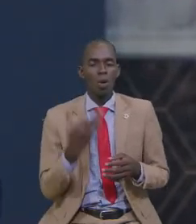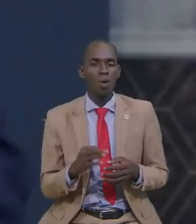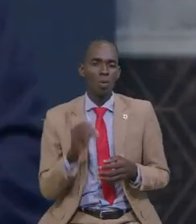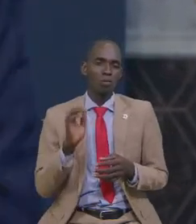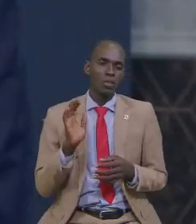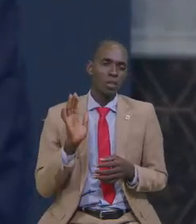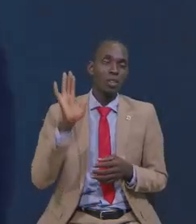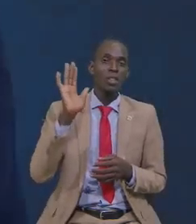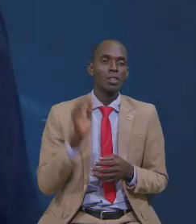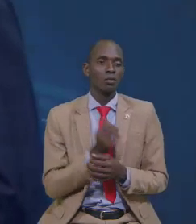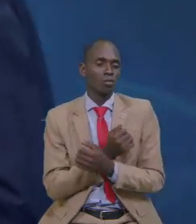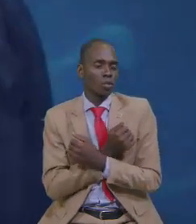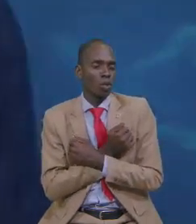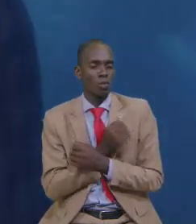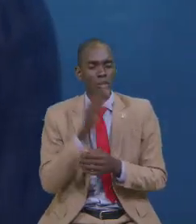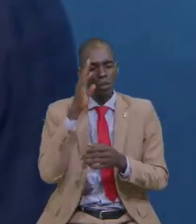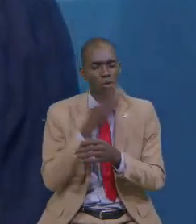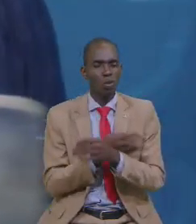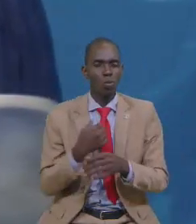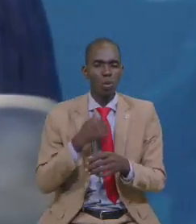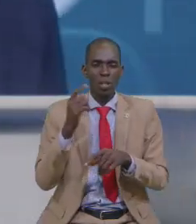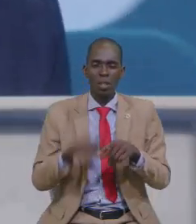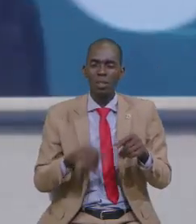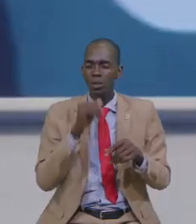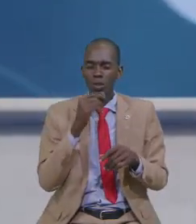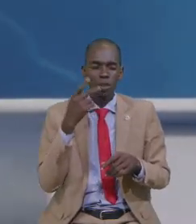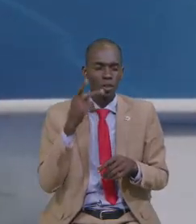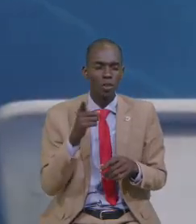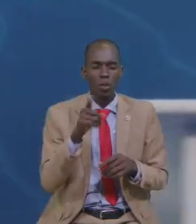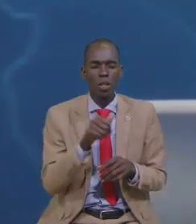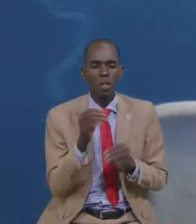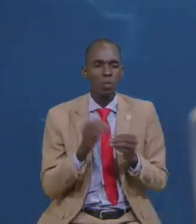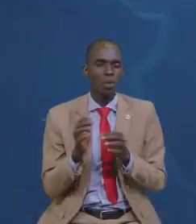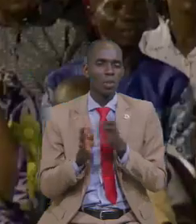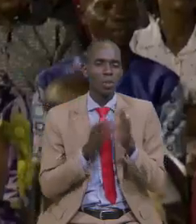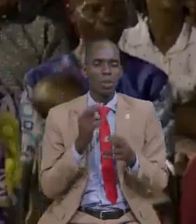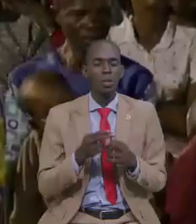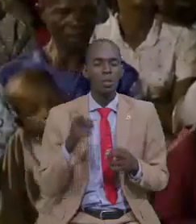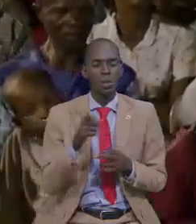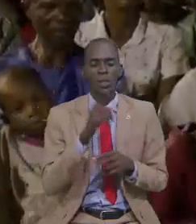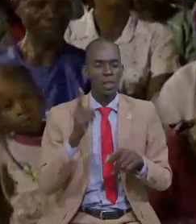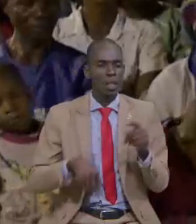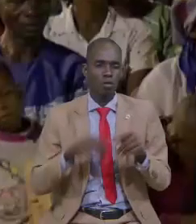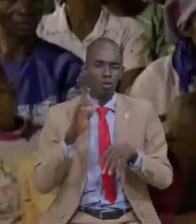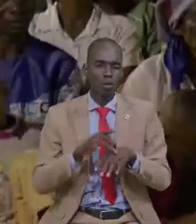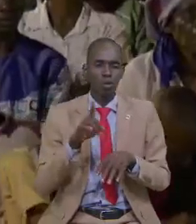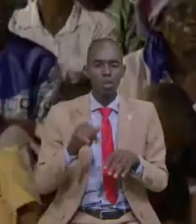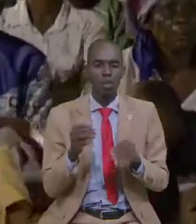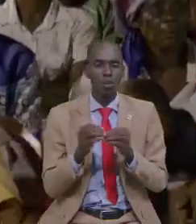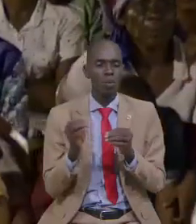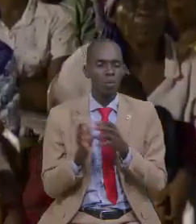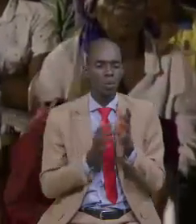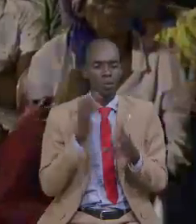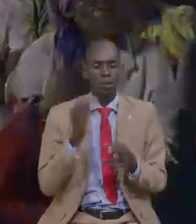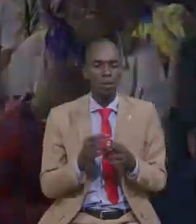son. They cannot see you anymore. They cannot touch you anymore. They cannot torment you